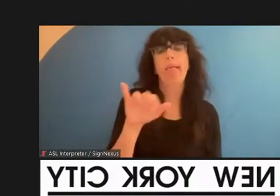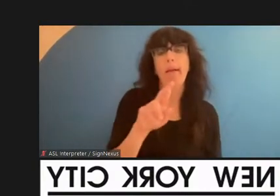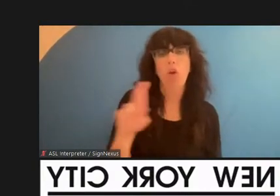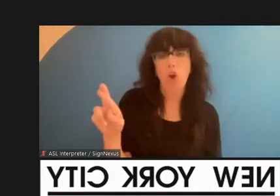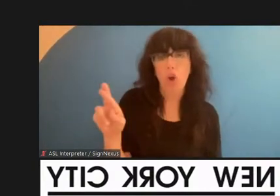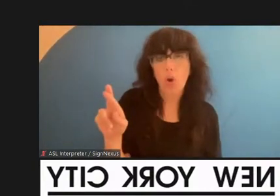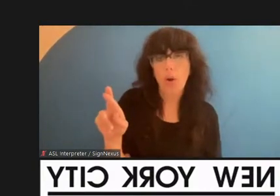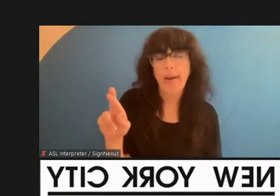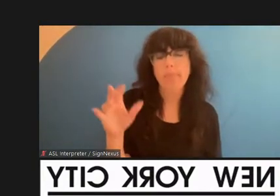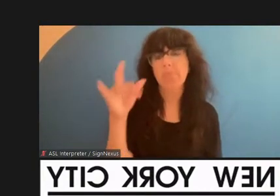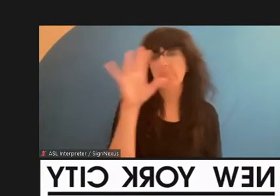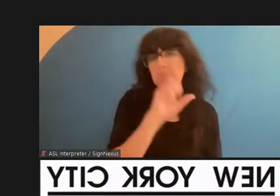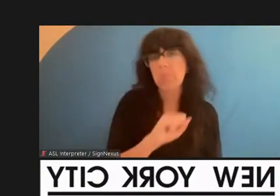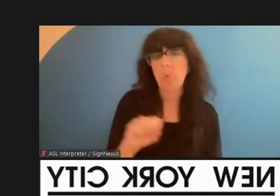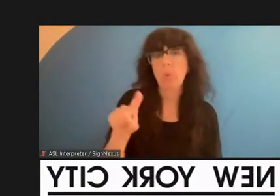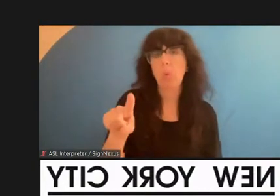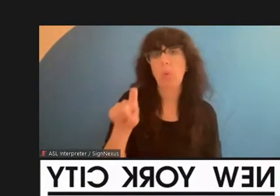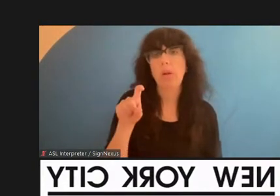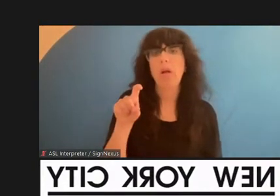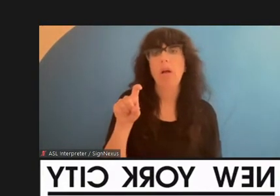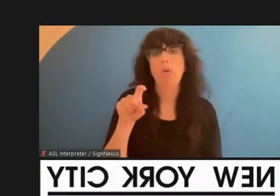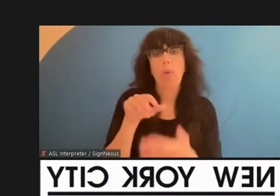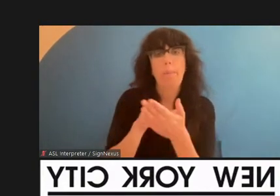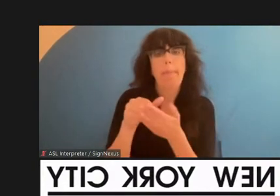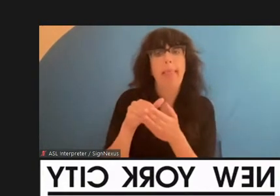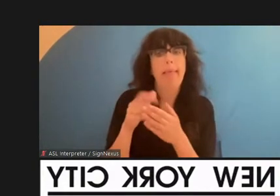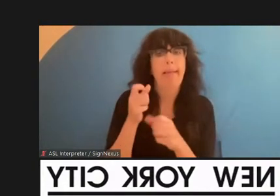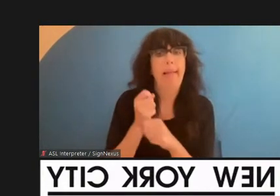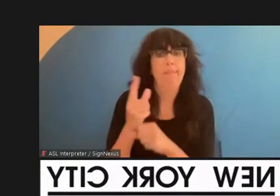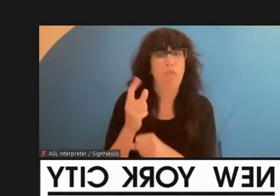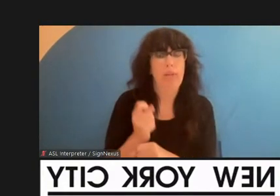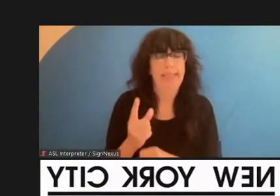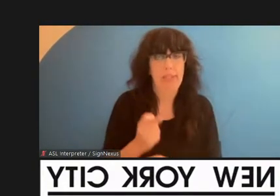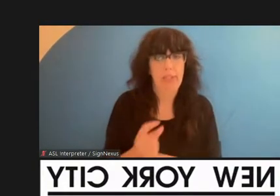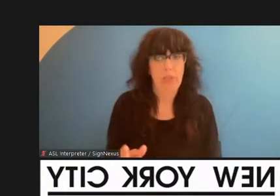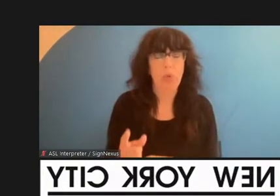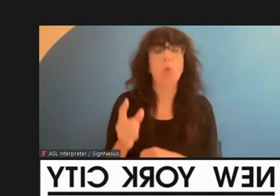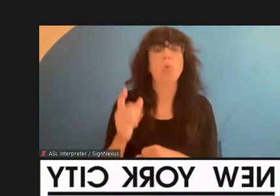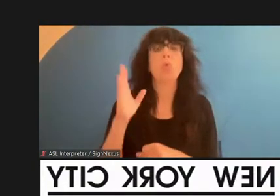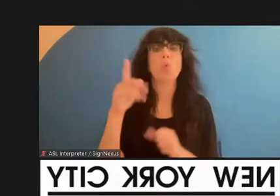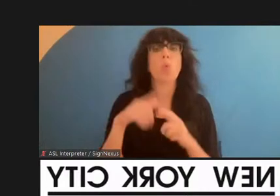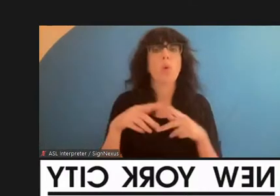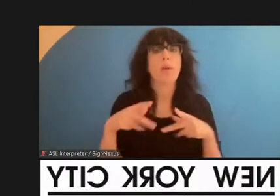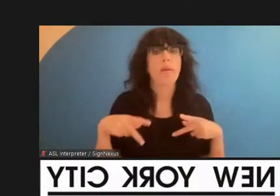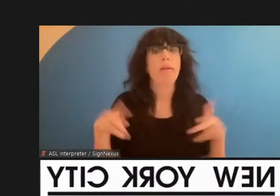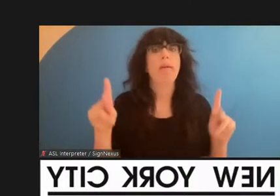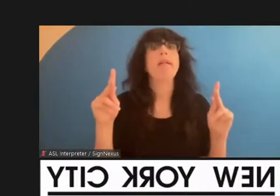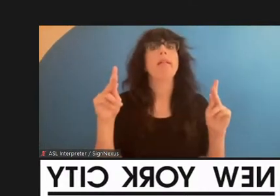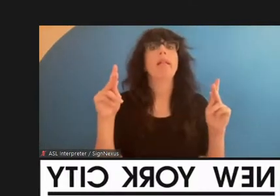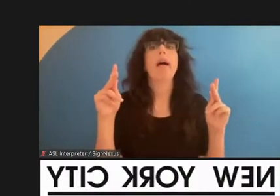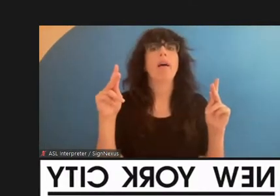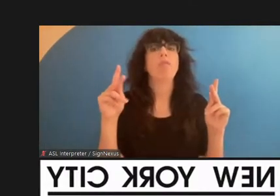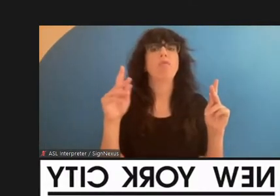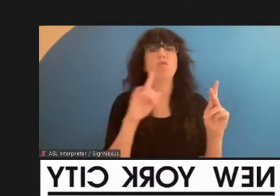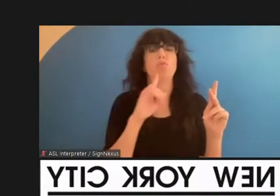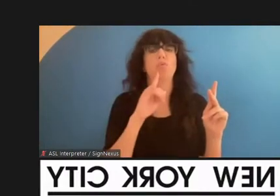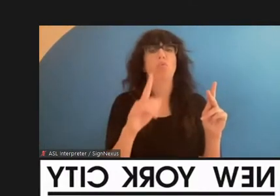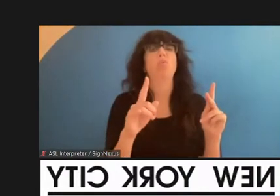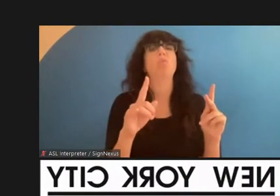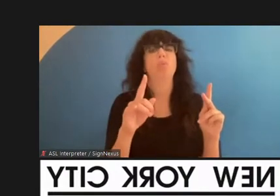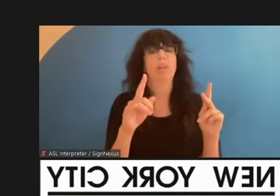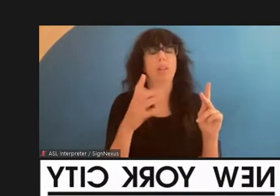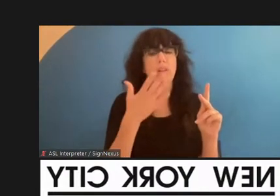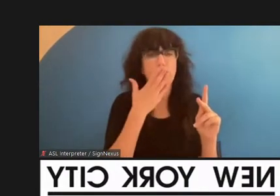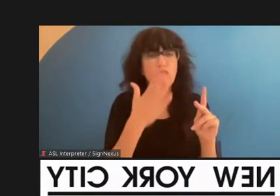estimated at 100 million per year will allow for transformative investment to take